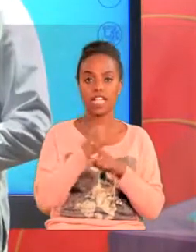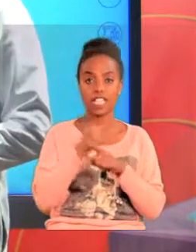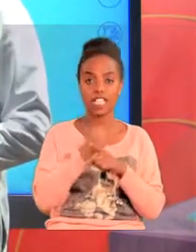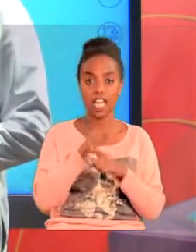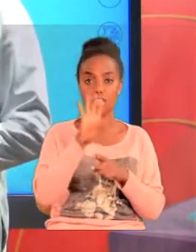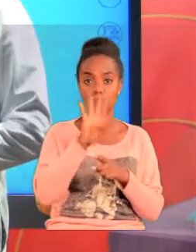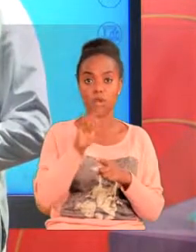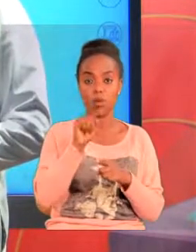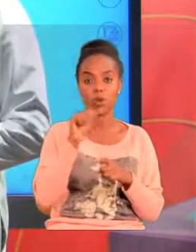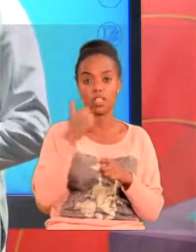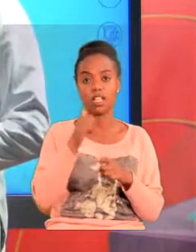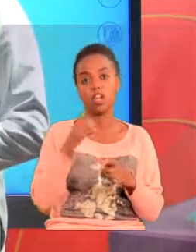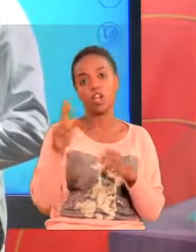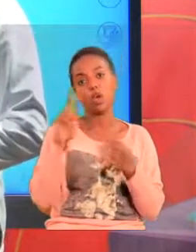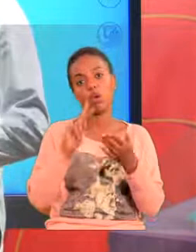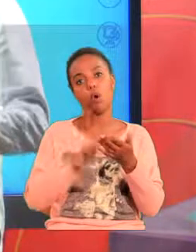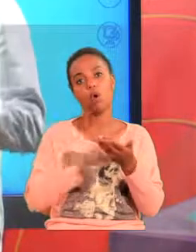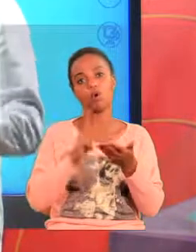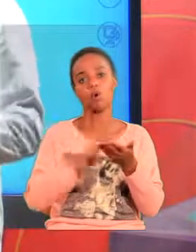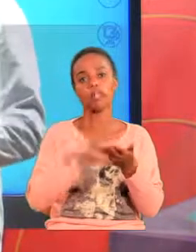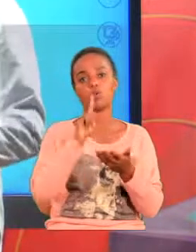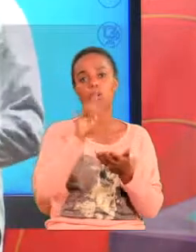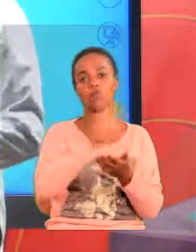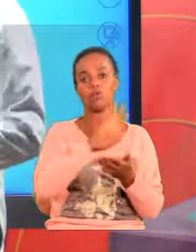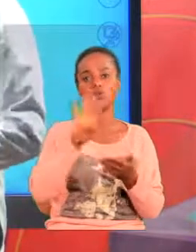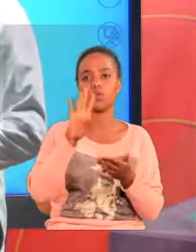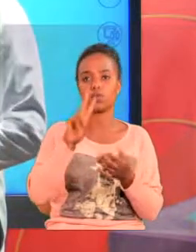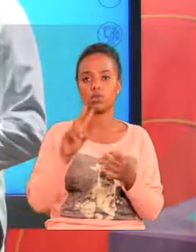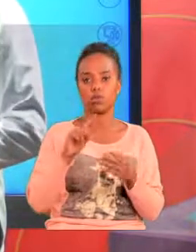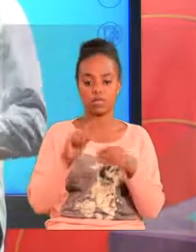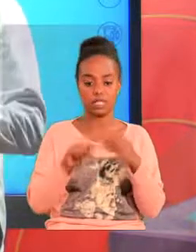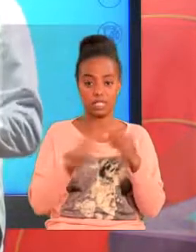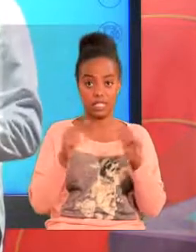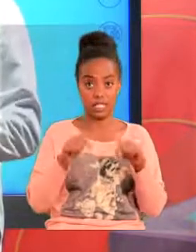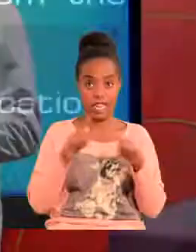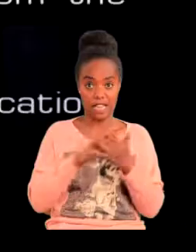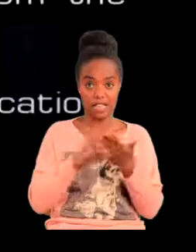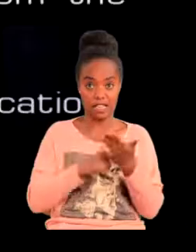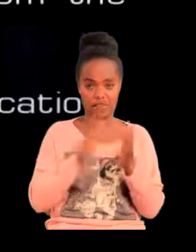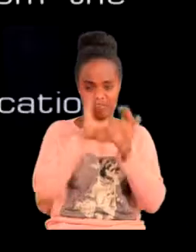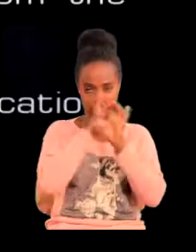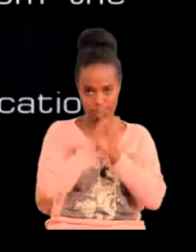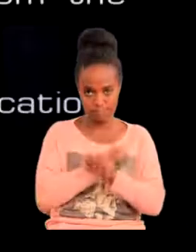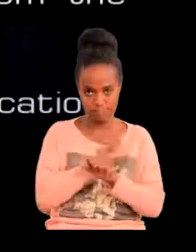4.10 on page 142. This is all about today's lesson. Goodbye.